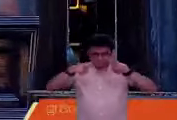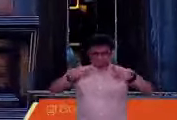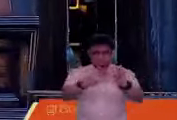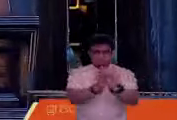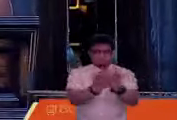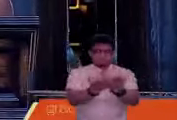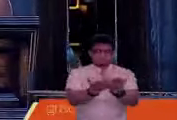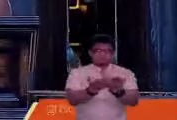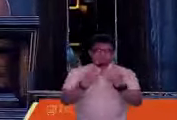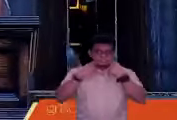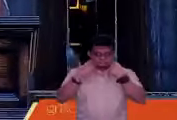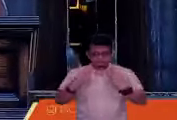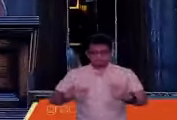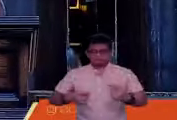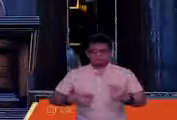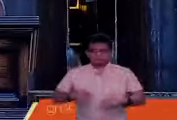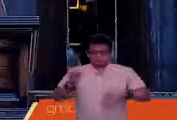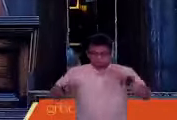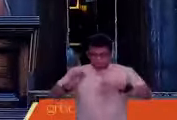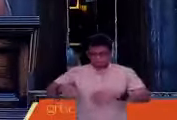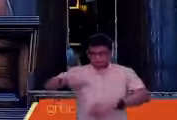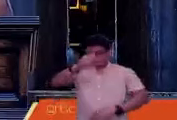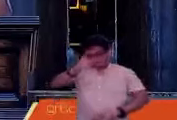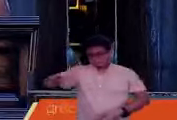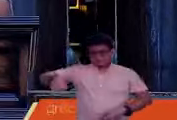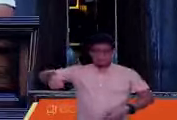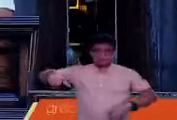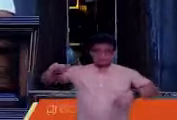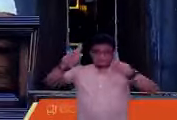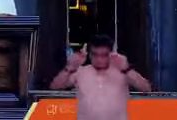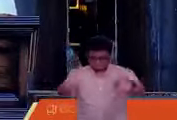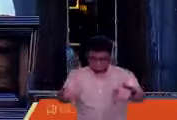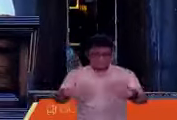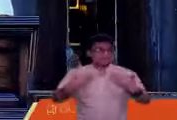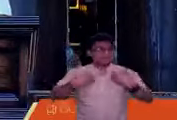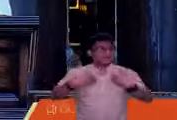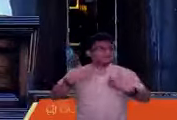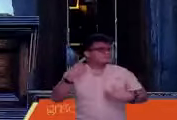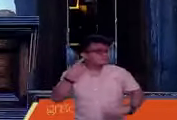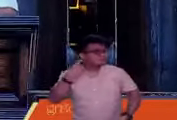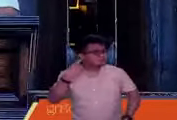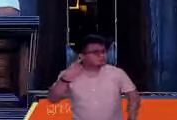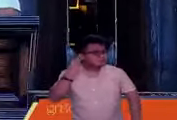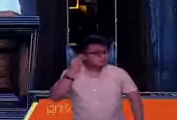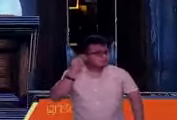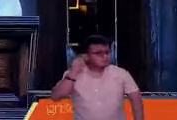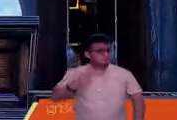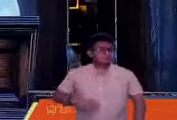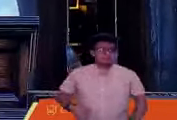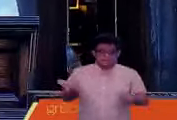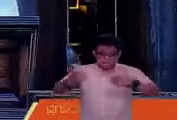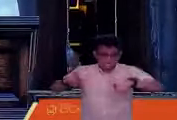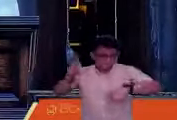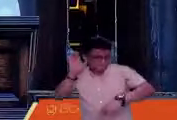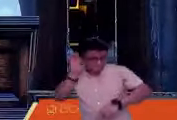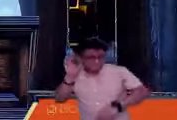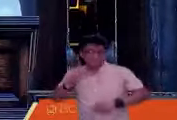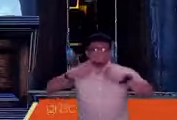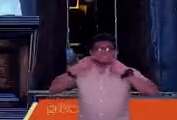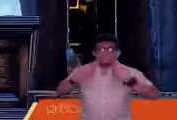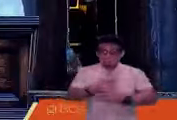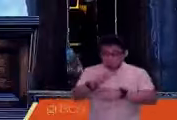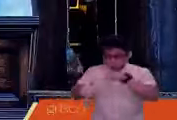tan-awon. Nagaingon. If any man have ears, na mamoy dunggan, di ba? Let him hear, and he